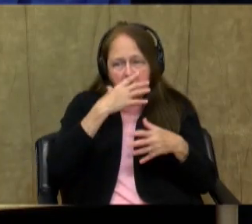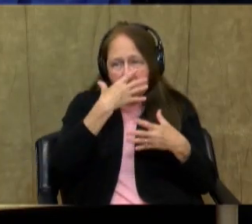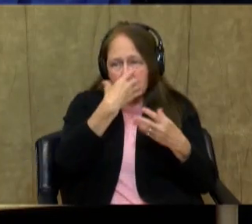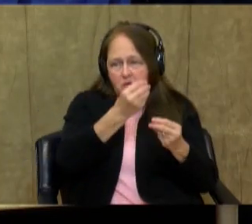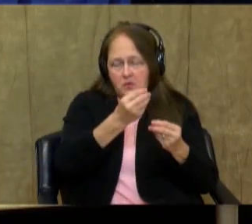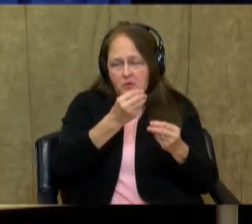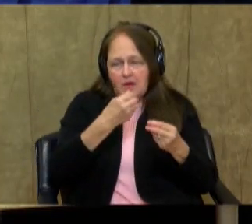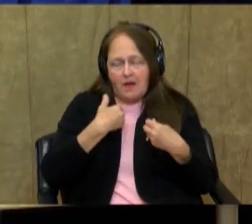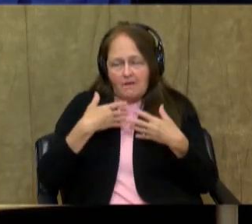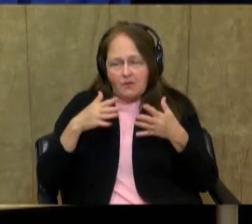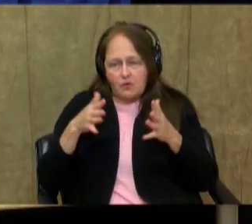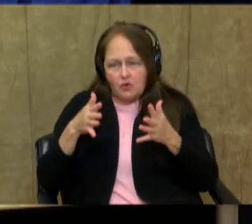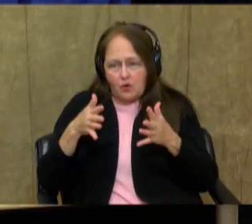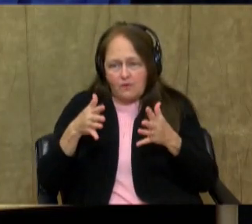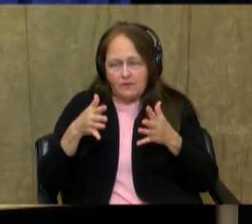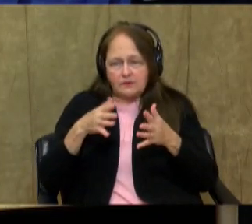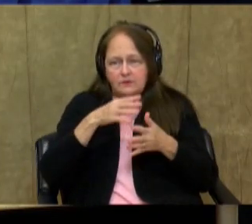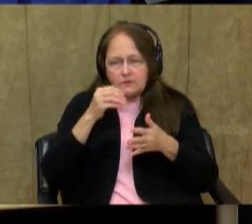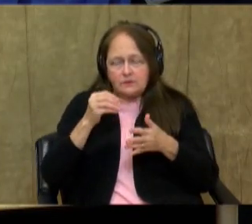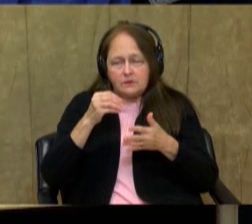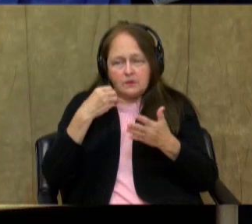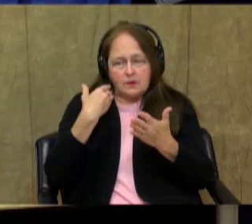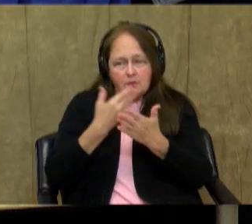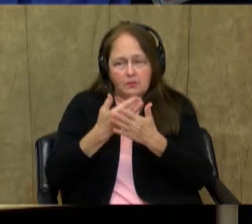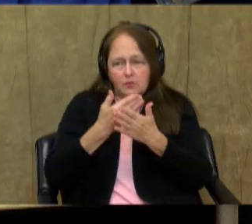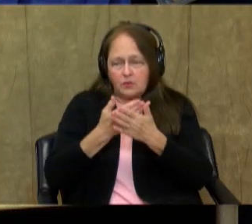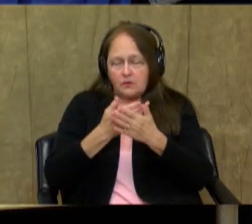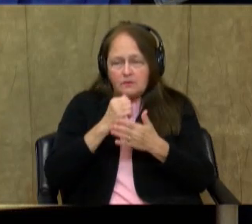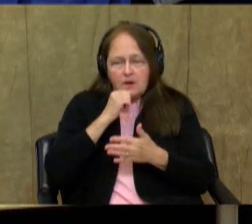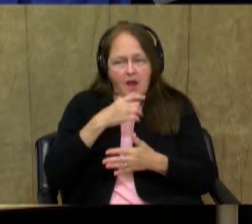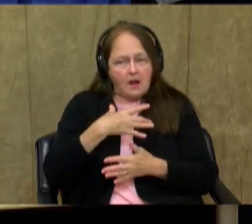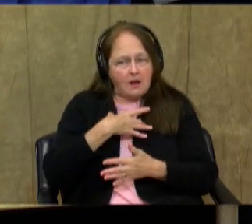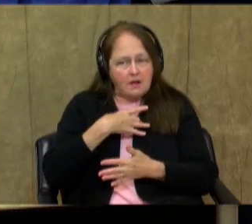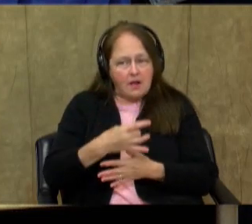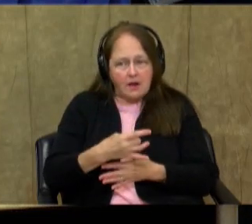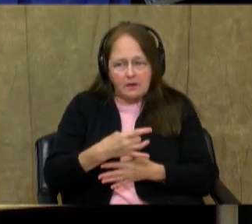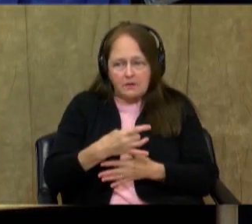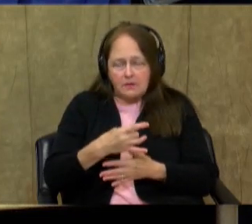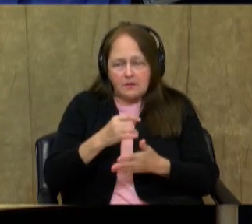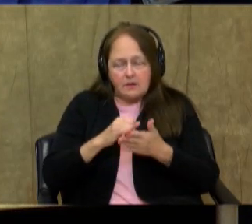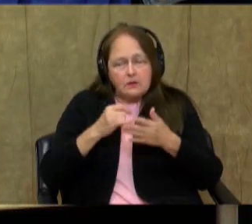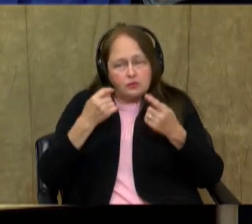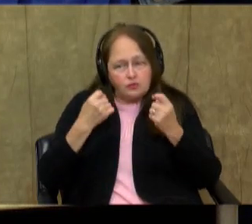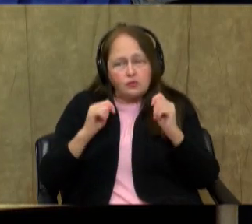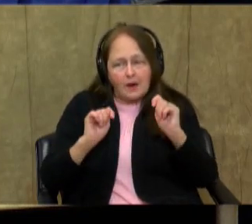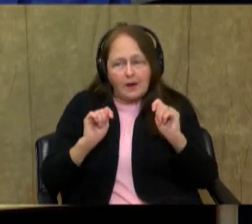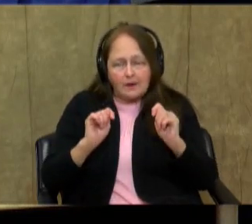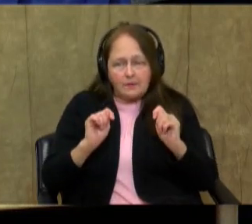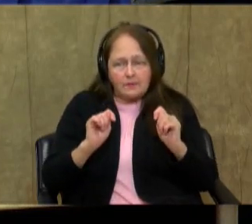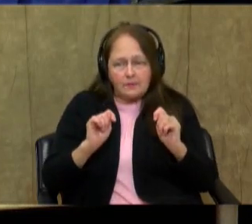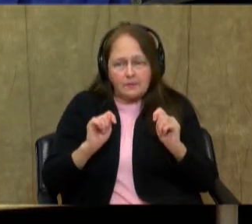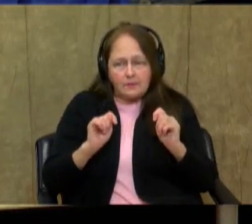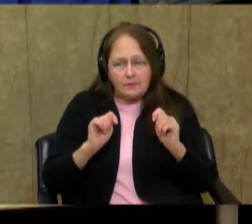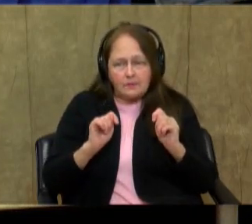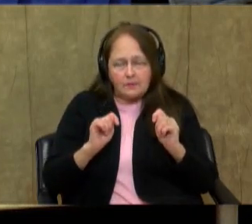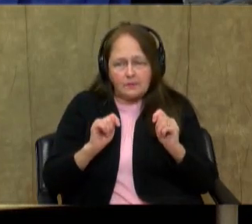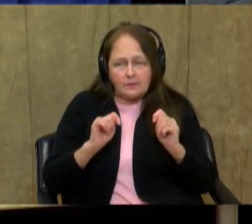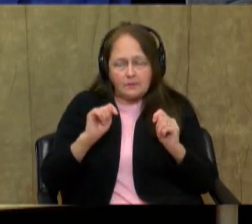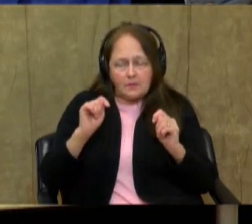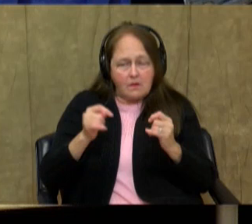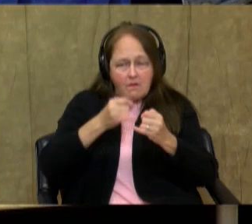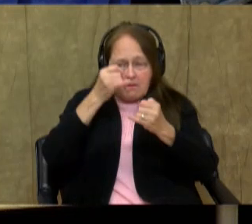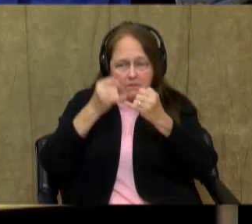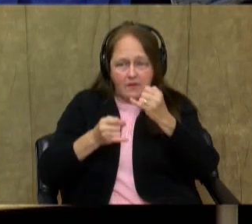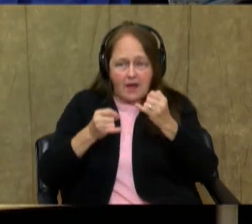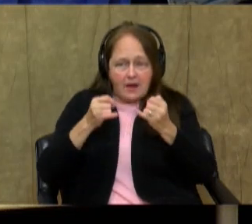Him being nervous and all that, that proved that he did not like it, although he tried it. Here's our